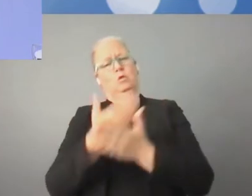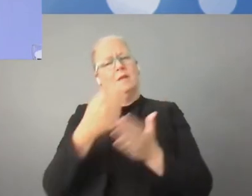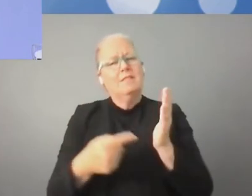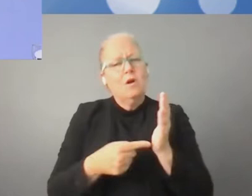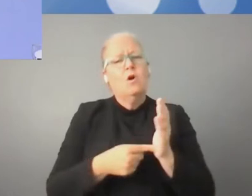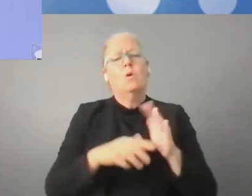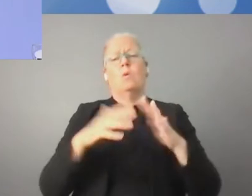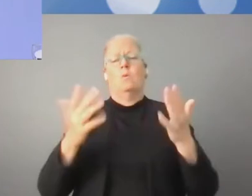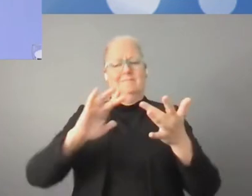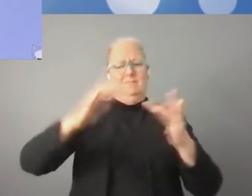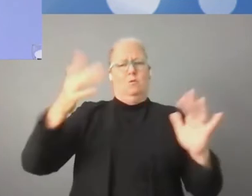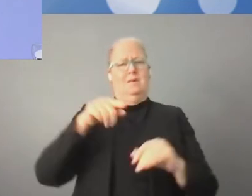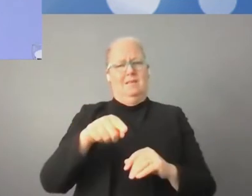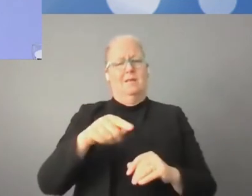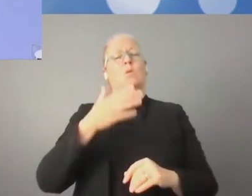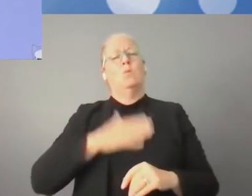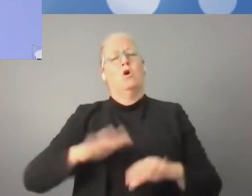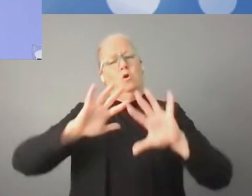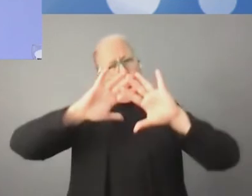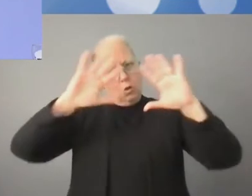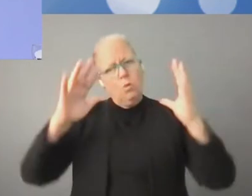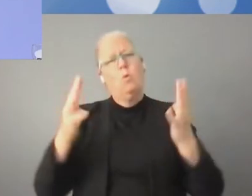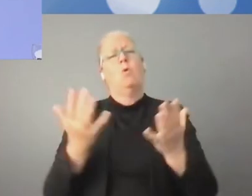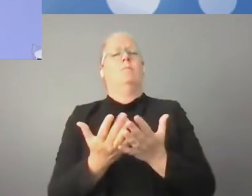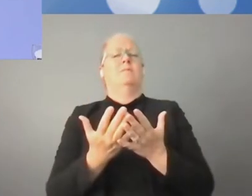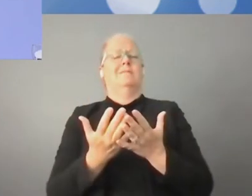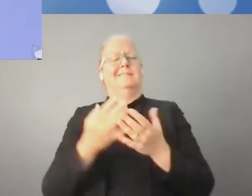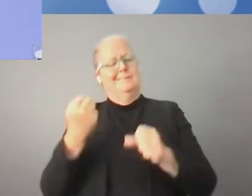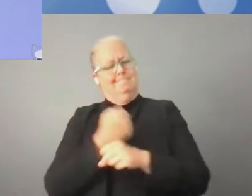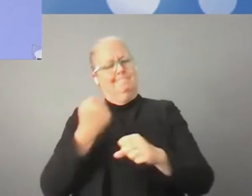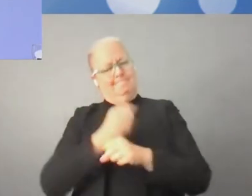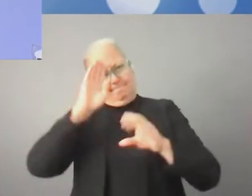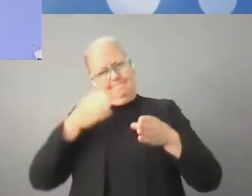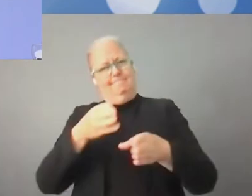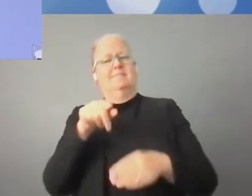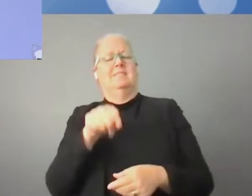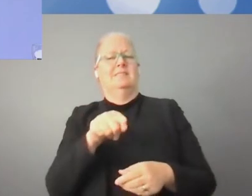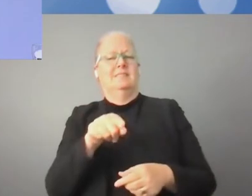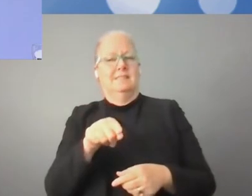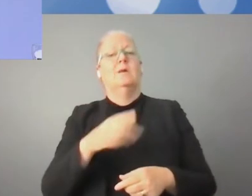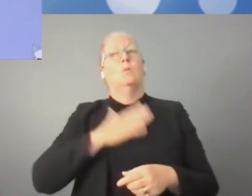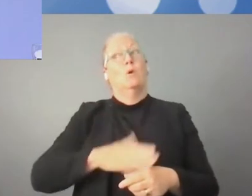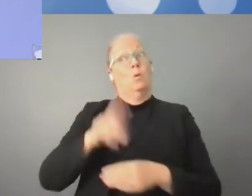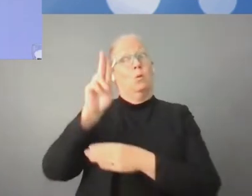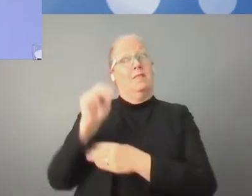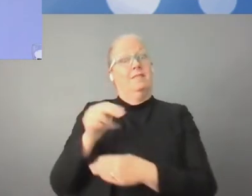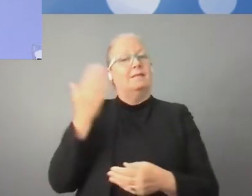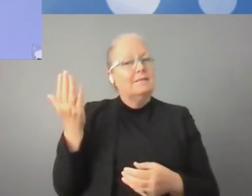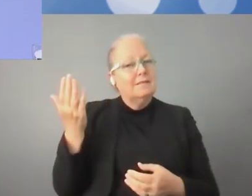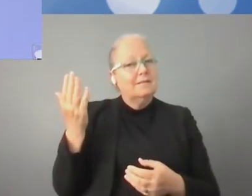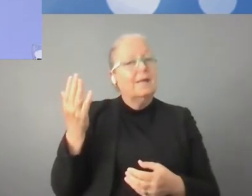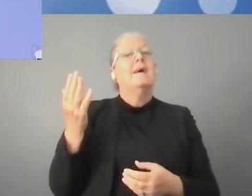for a global approach and so we offer of course the platform of the un as a place where these debates